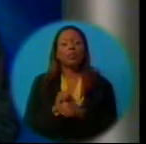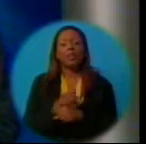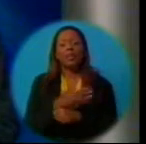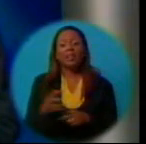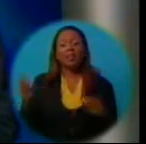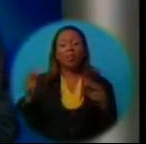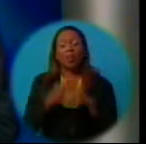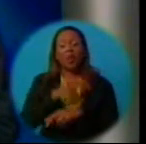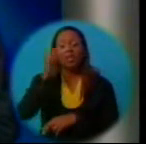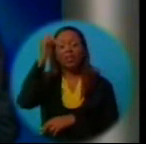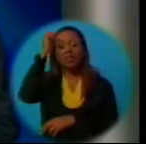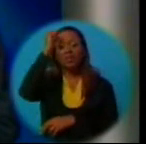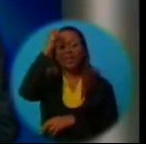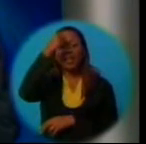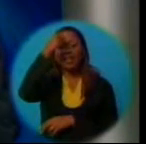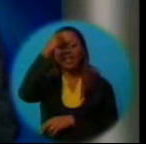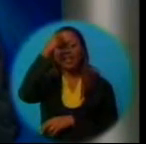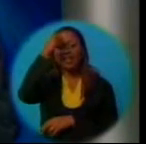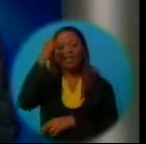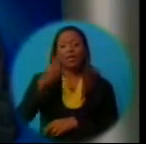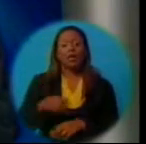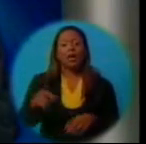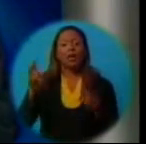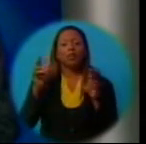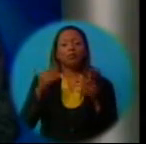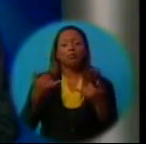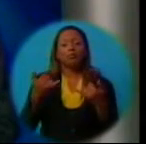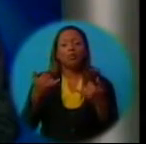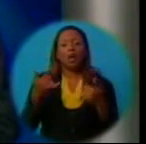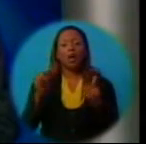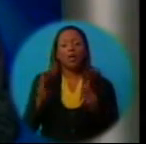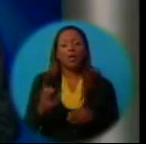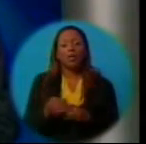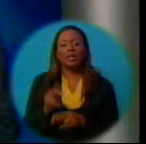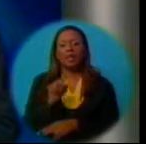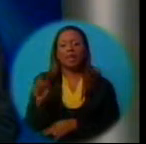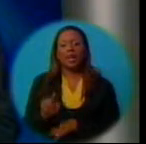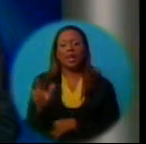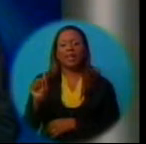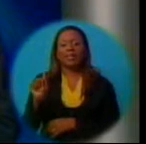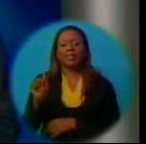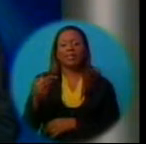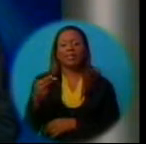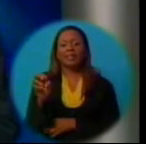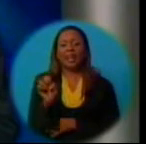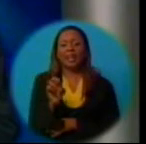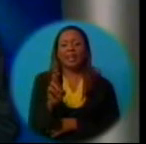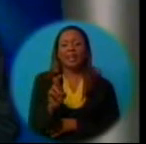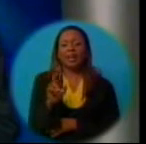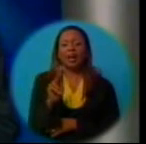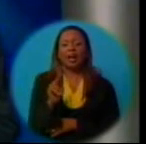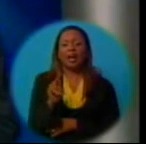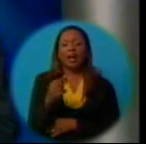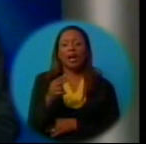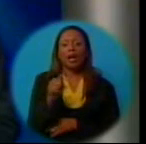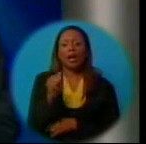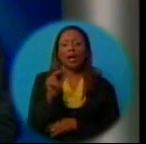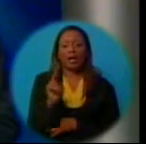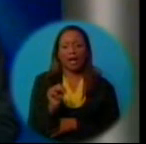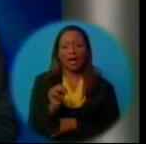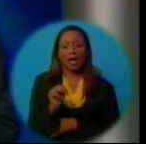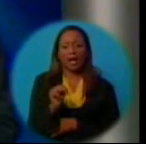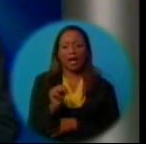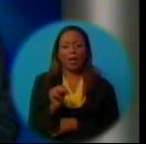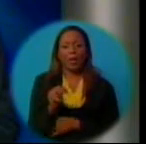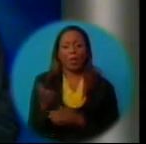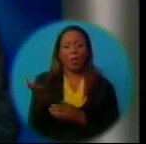to 58 not out before the weather ended proceedings. To make matters worse for India, left-arm seamer Zaire Khan, who